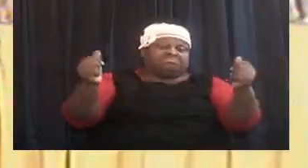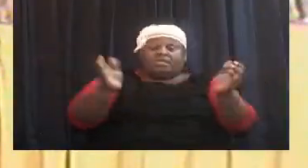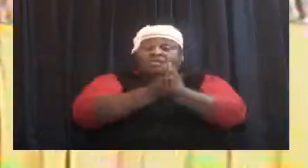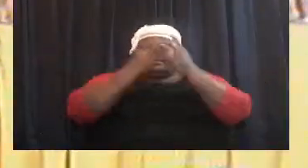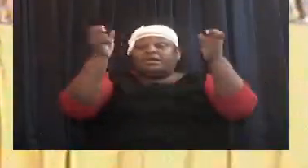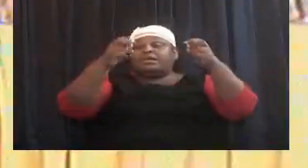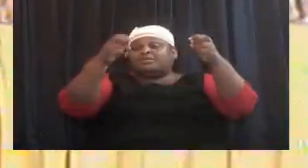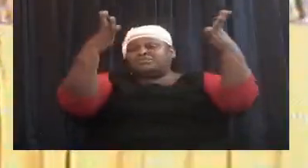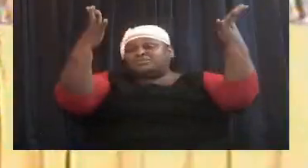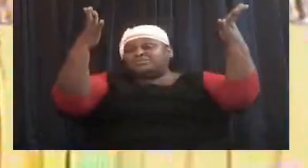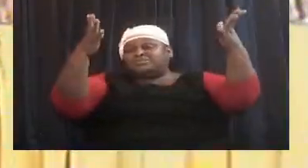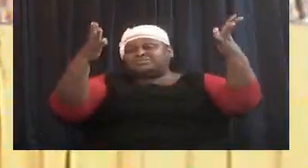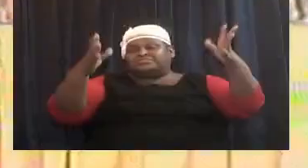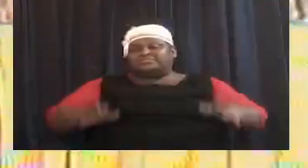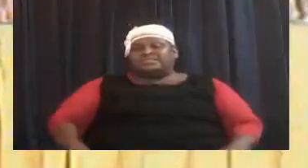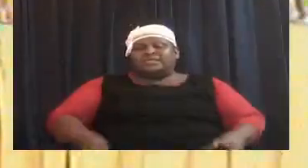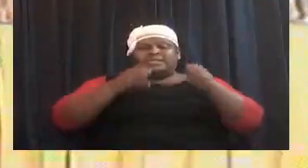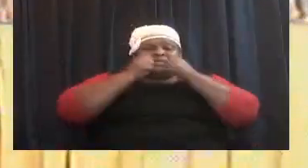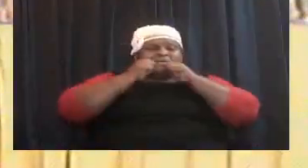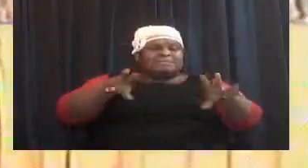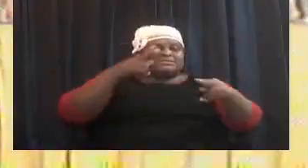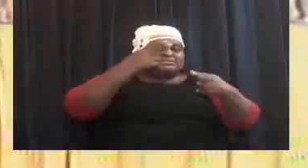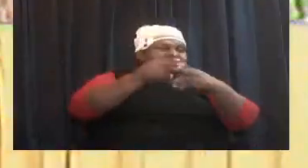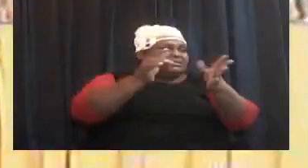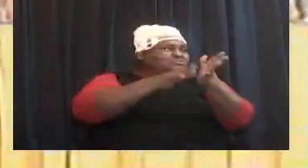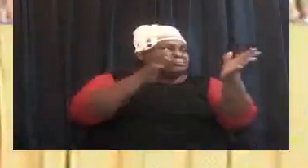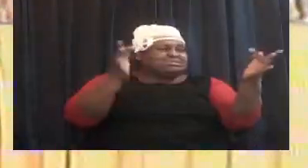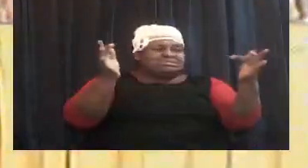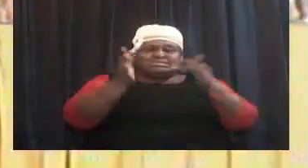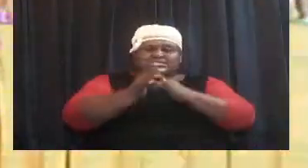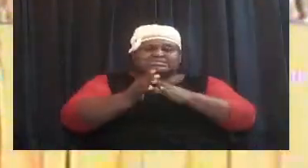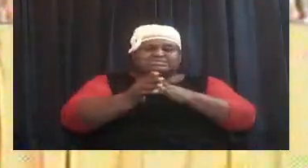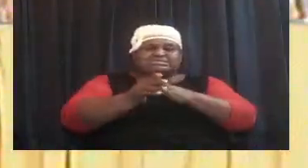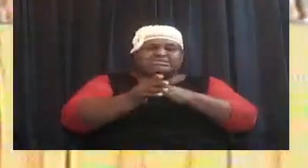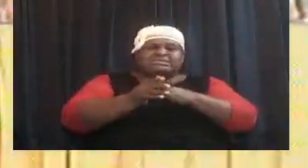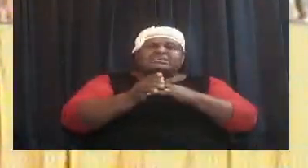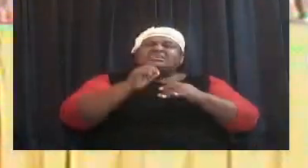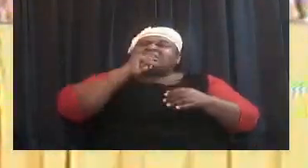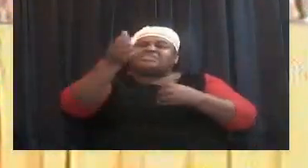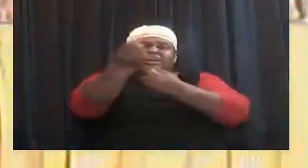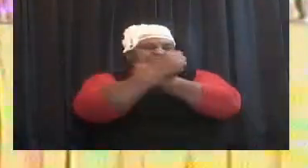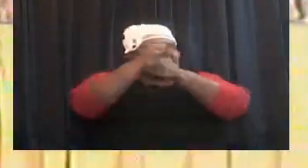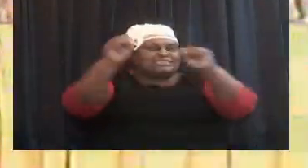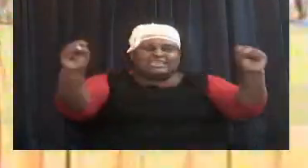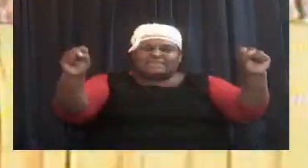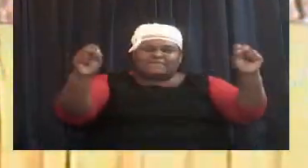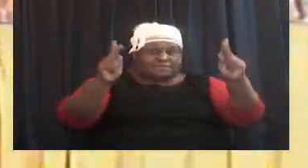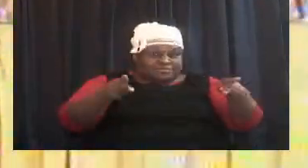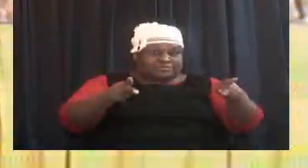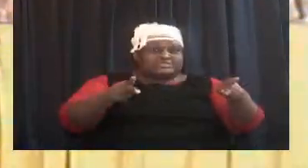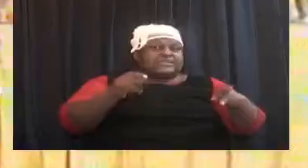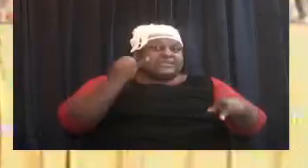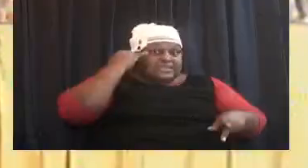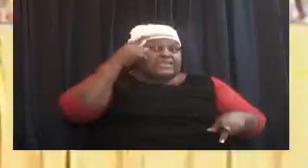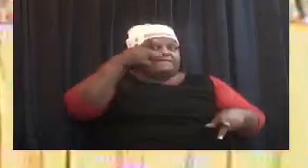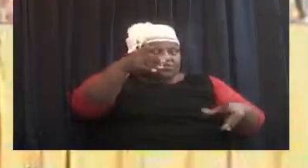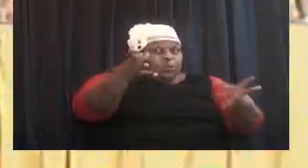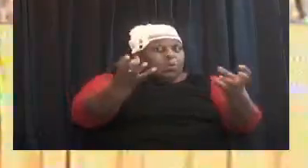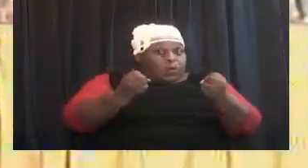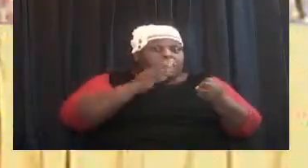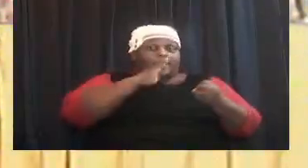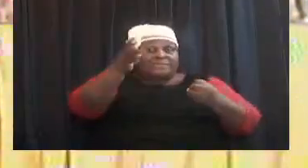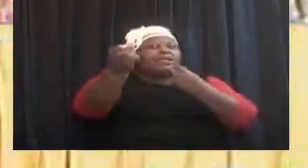Hallelujah. Oh, bless your name, Jesus. And save. If you want to be in love,